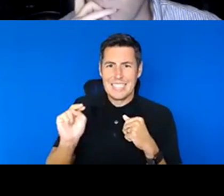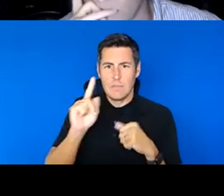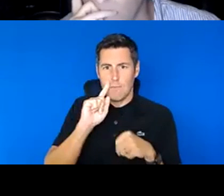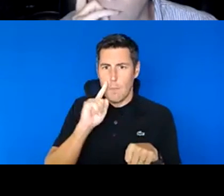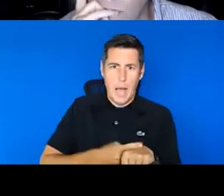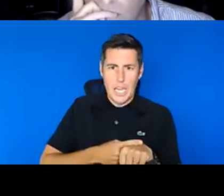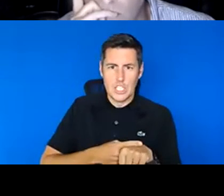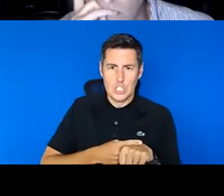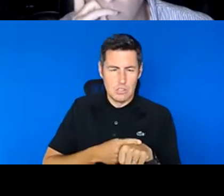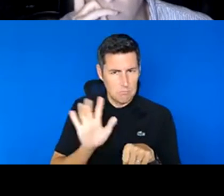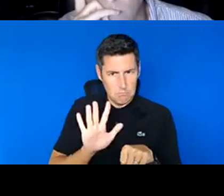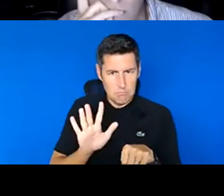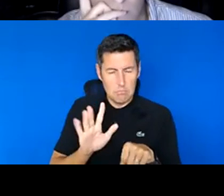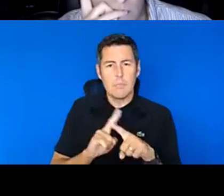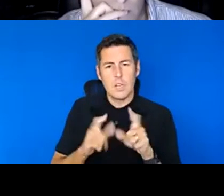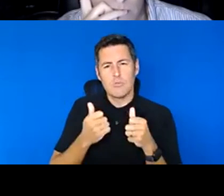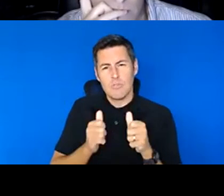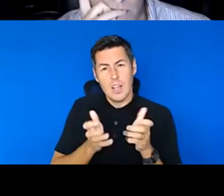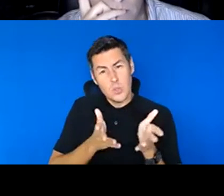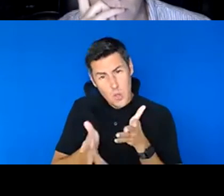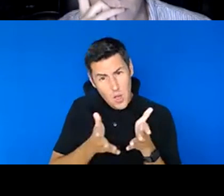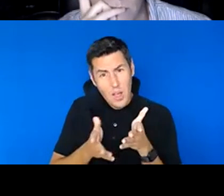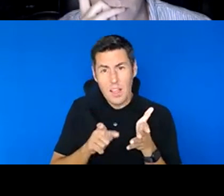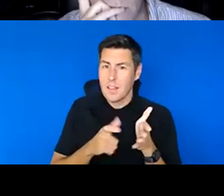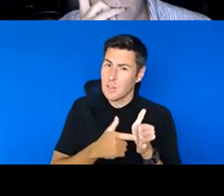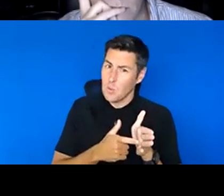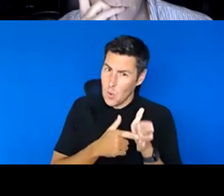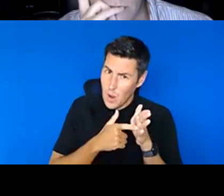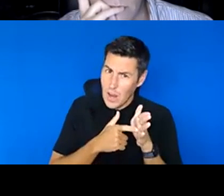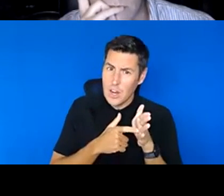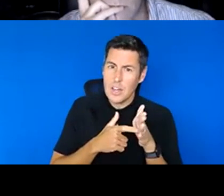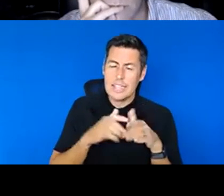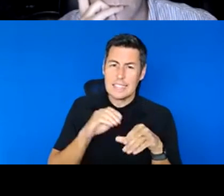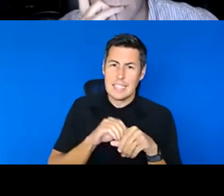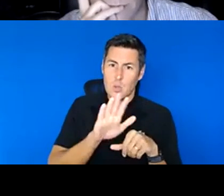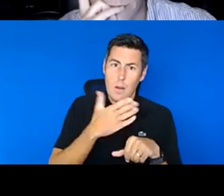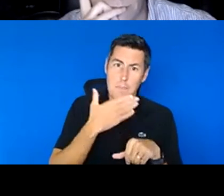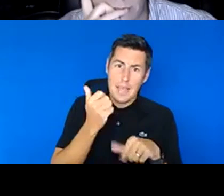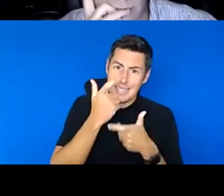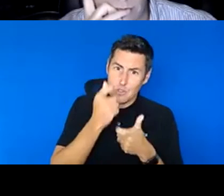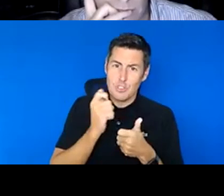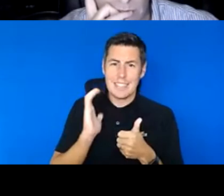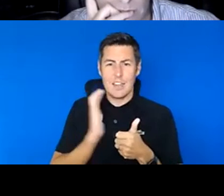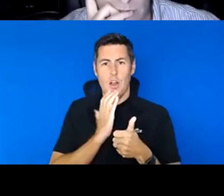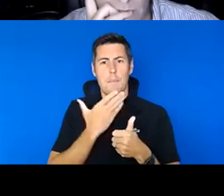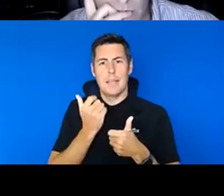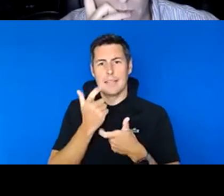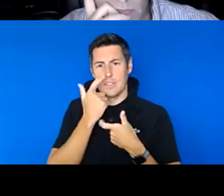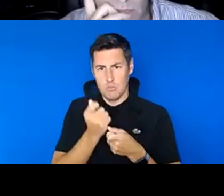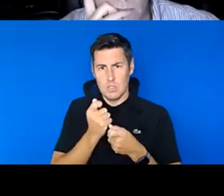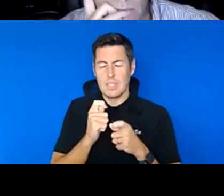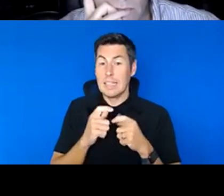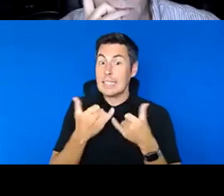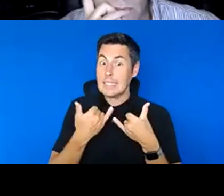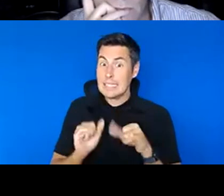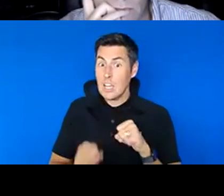talk to the student and explain to them that they have to do this, that it's in their best interest and ours. And then if they're still resistant and they need to be